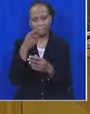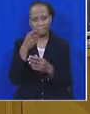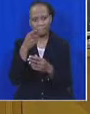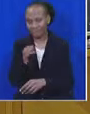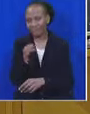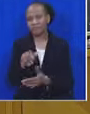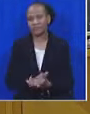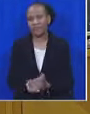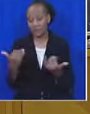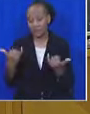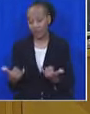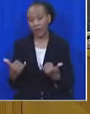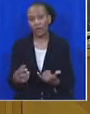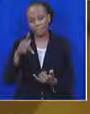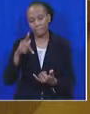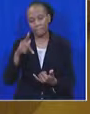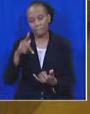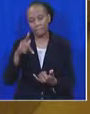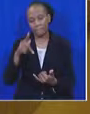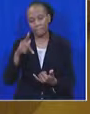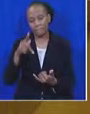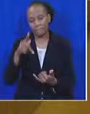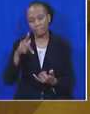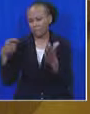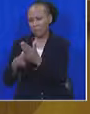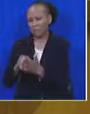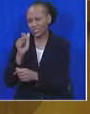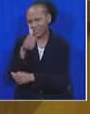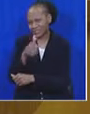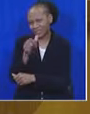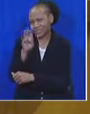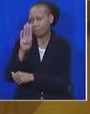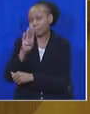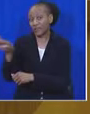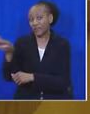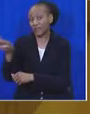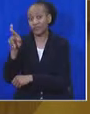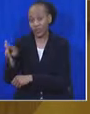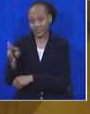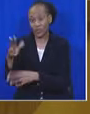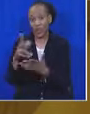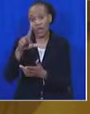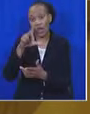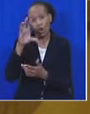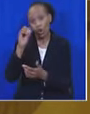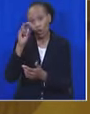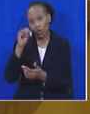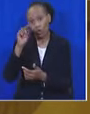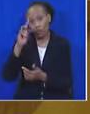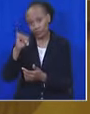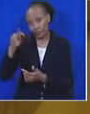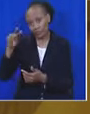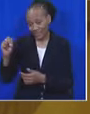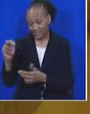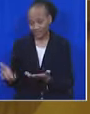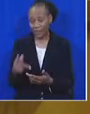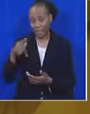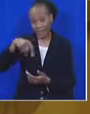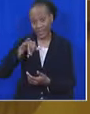Now recently, PIC bought about six billion rand stake in Lonmin. Now recently,